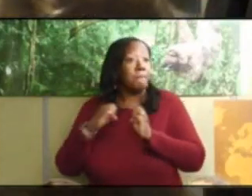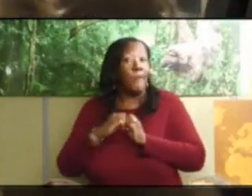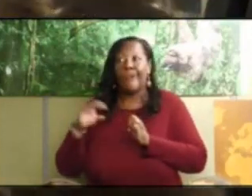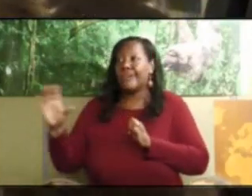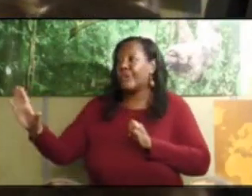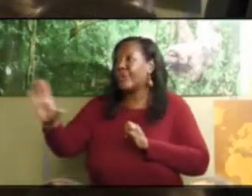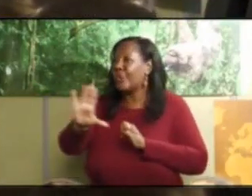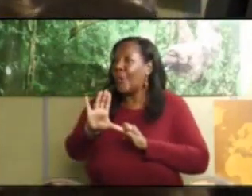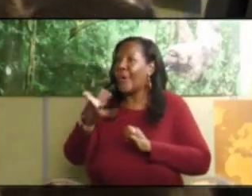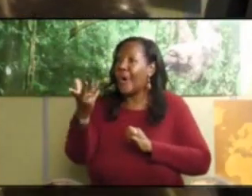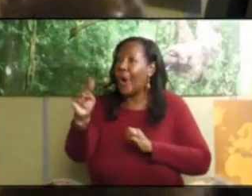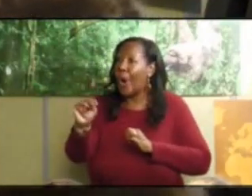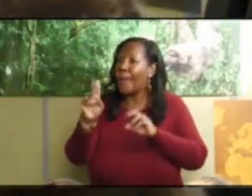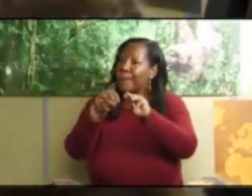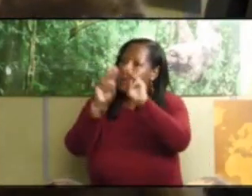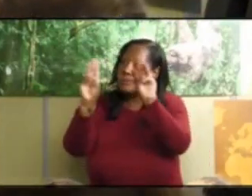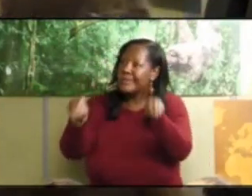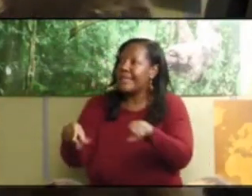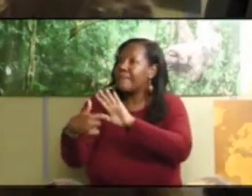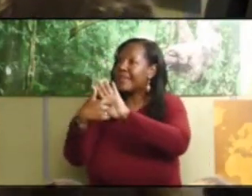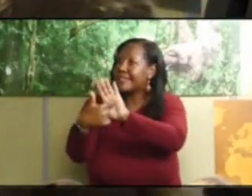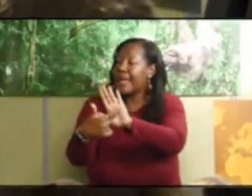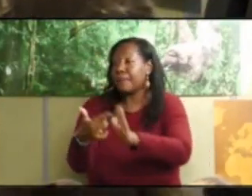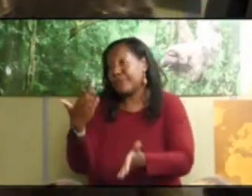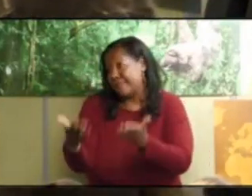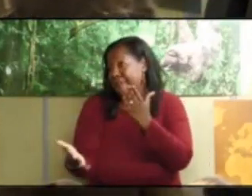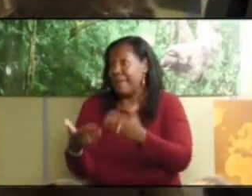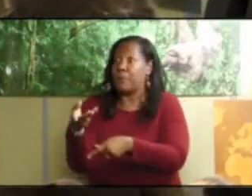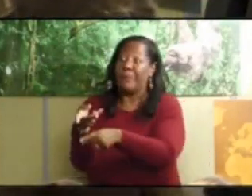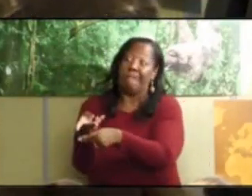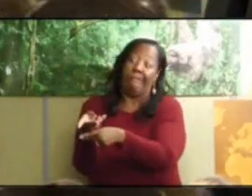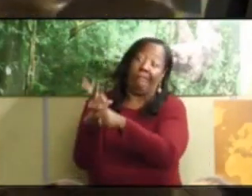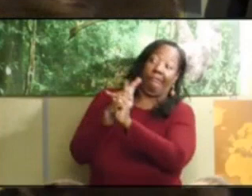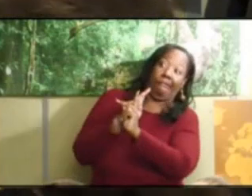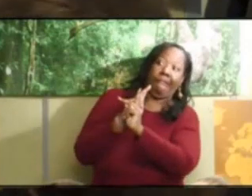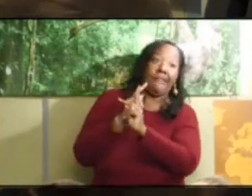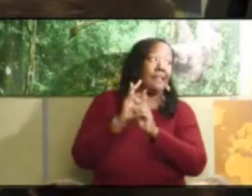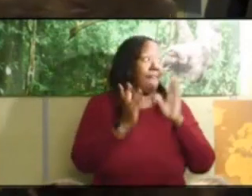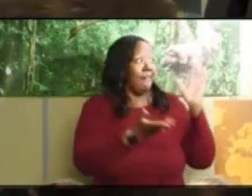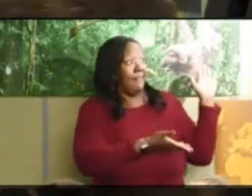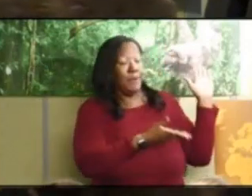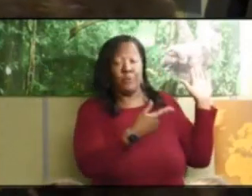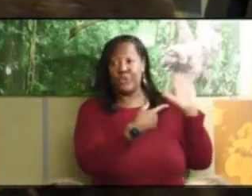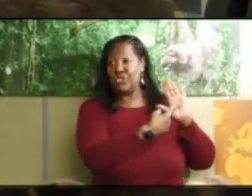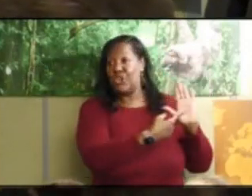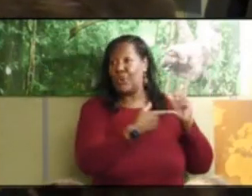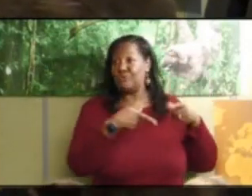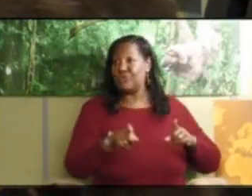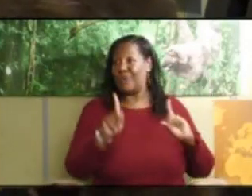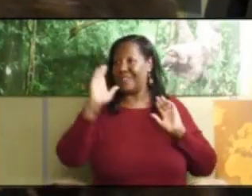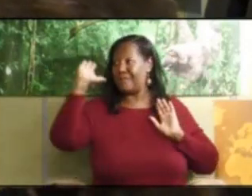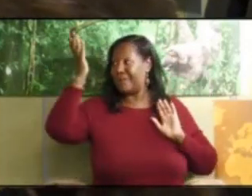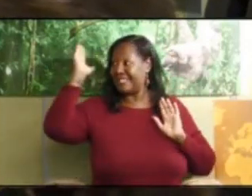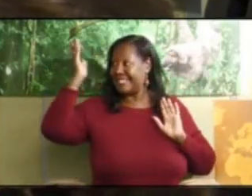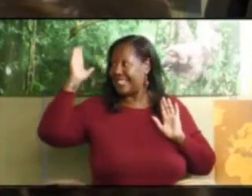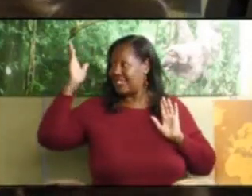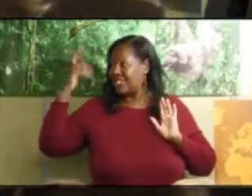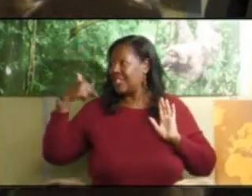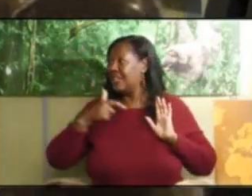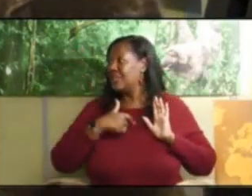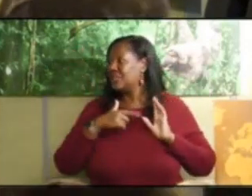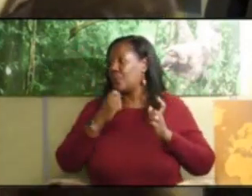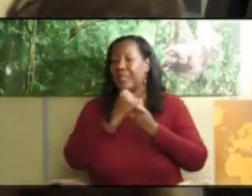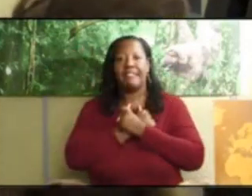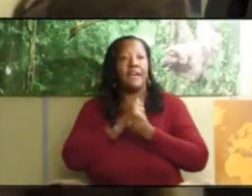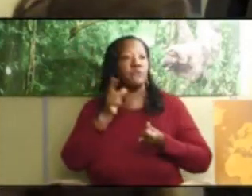your own museums. We know that we may have used some of your examples in our presentation, and we'd love to hear what